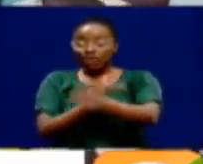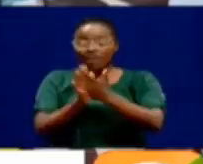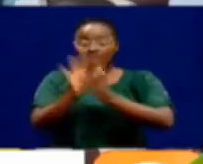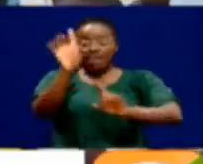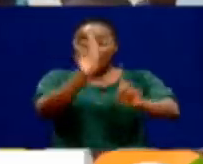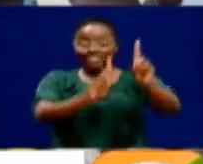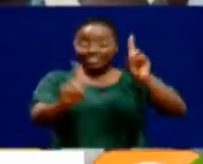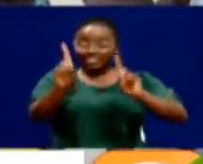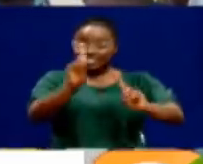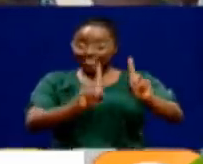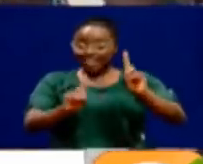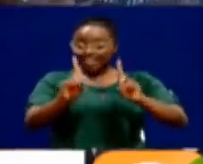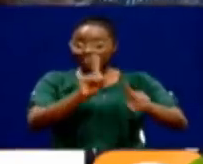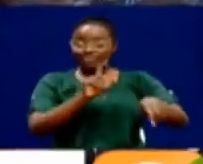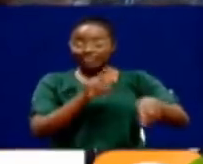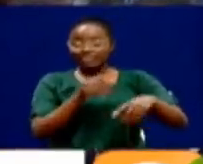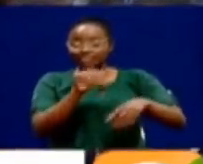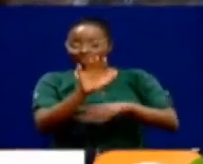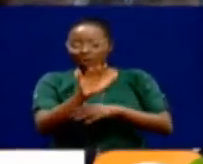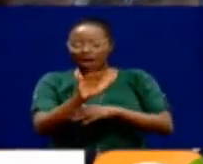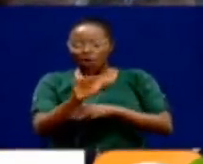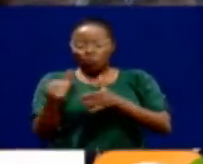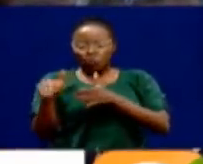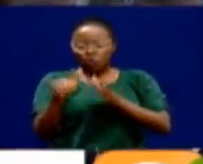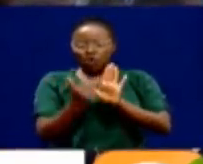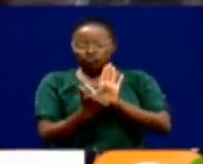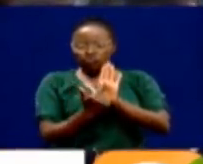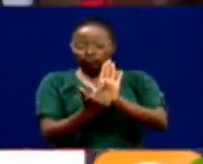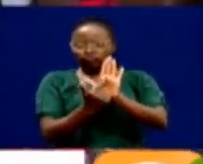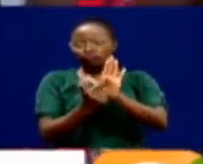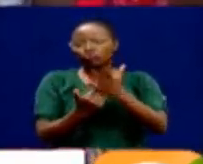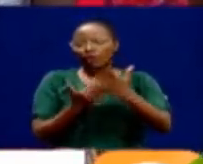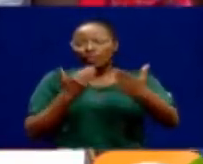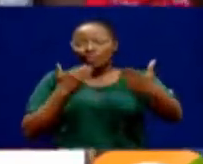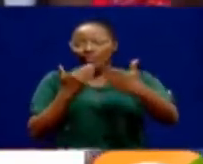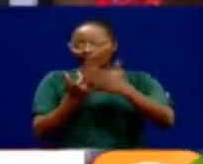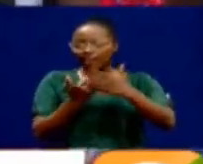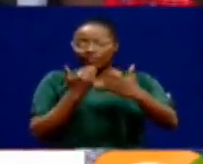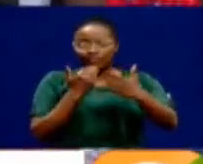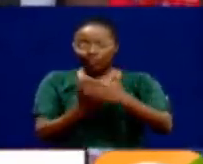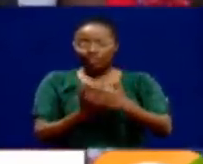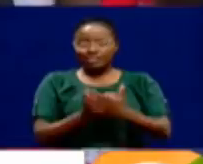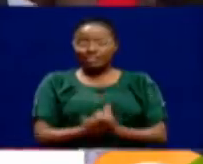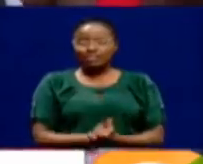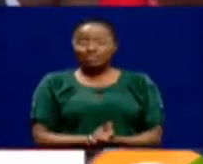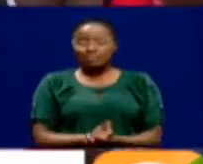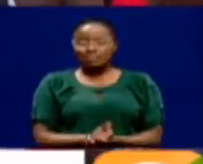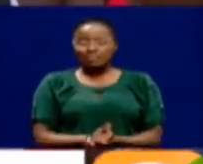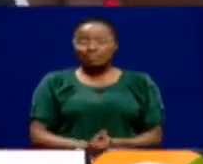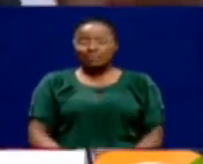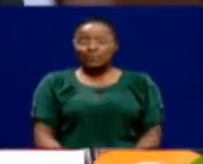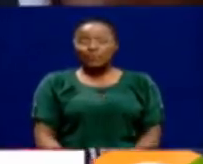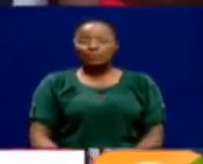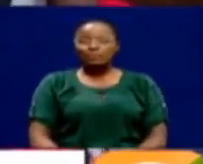and dance as their gesture of gratitude.